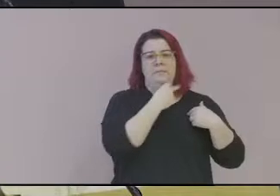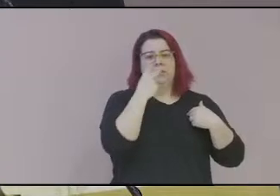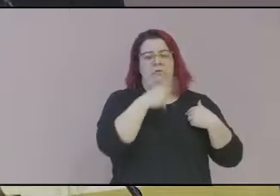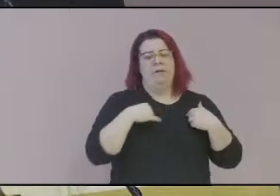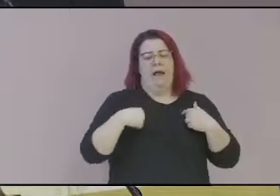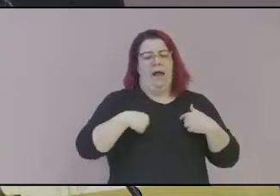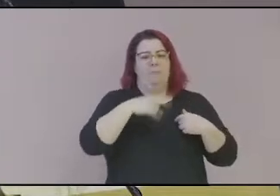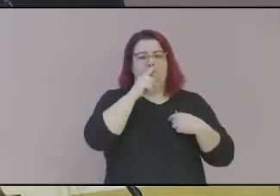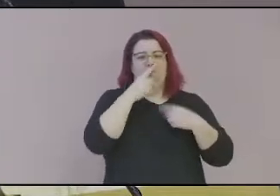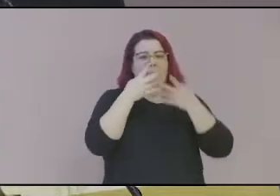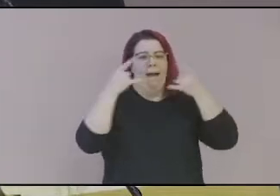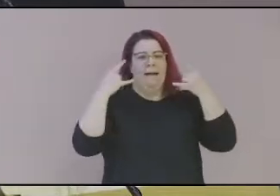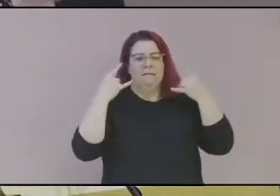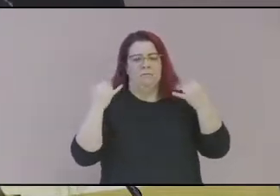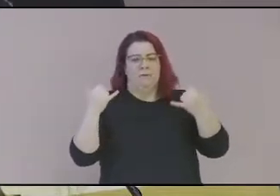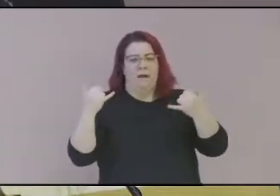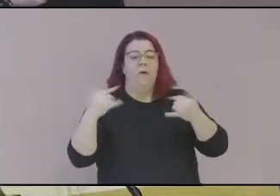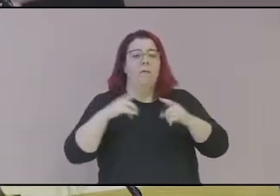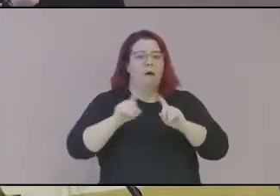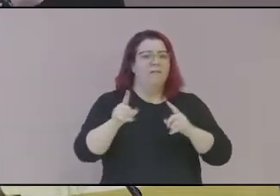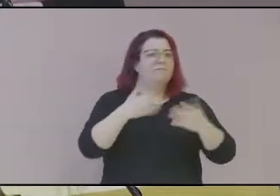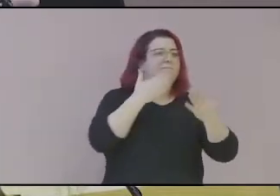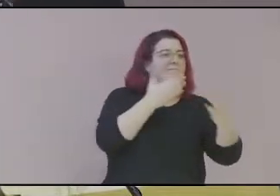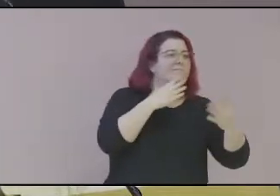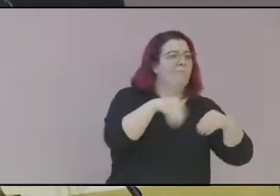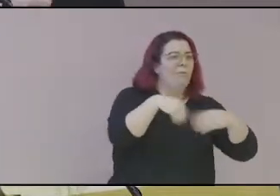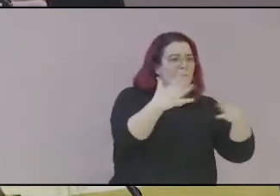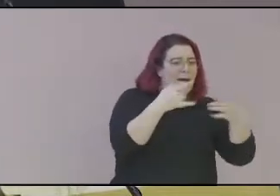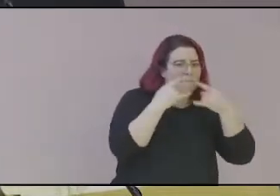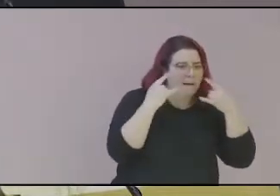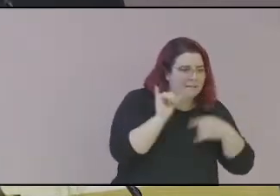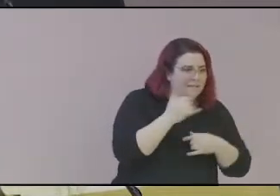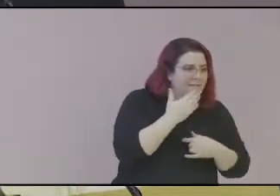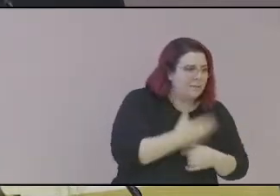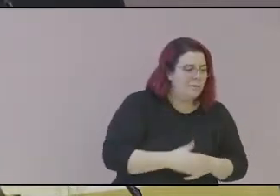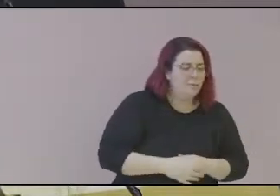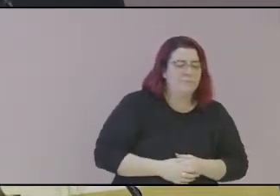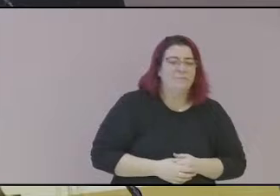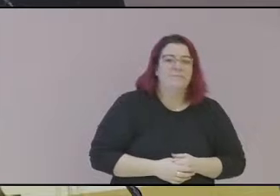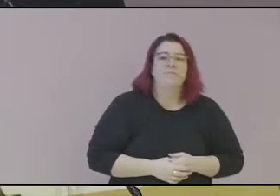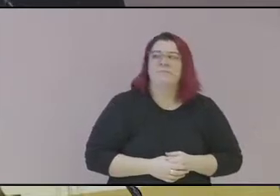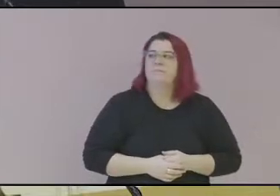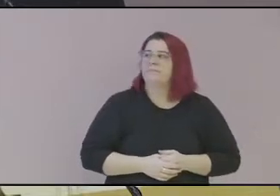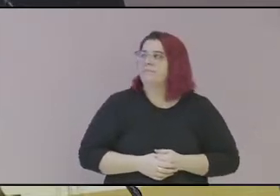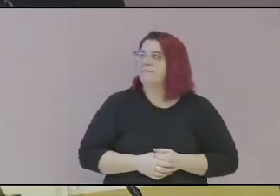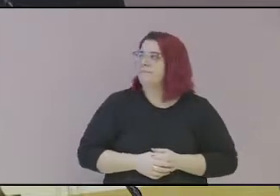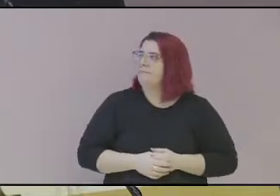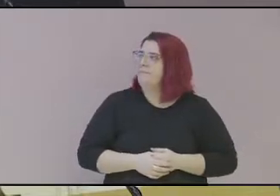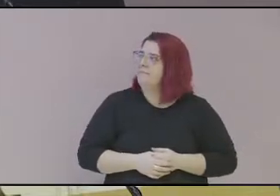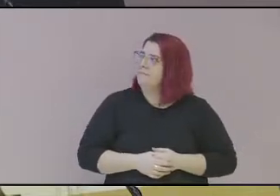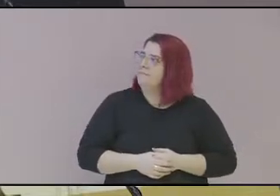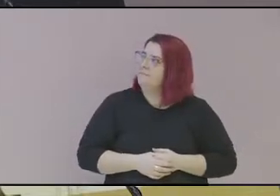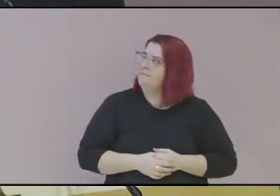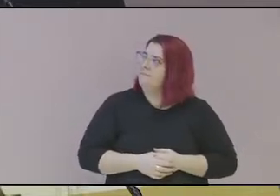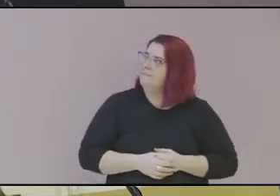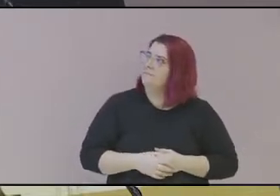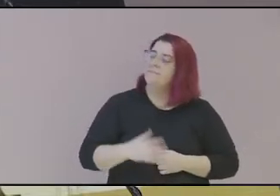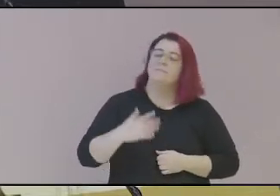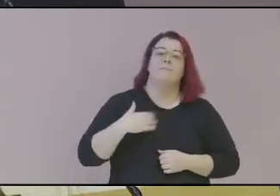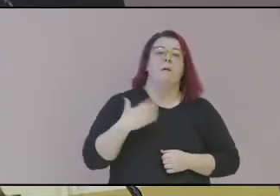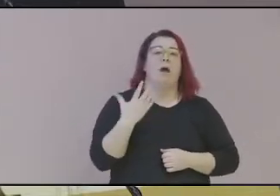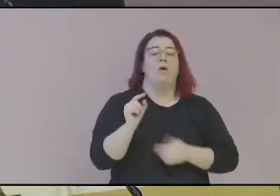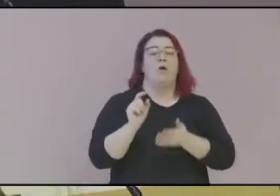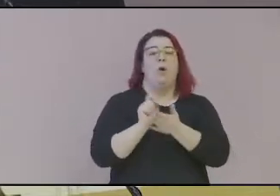lecture. So along with my co-editors of this book, Harris Kornstein, Faye Ginsburg, and Raina Rapp,